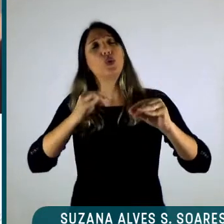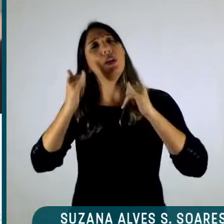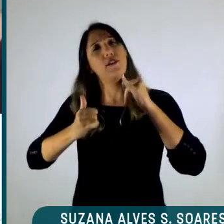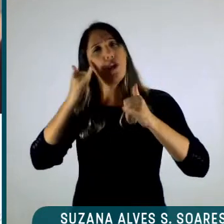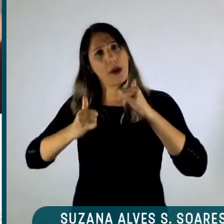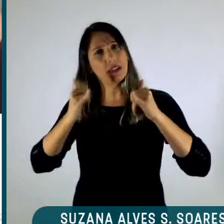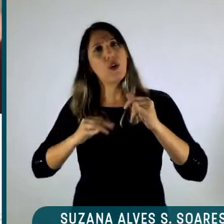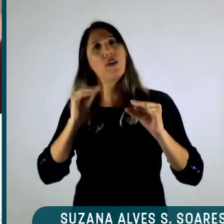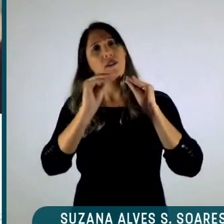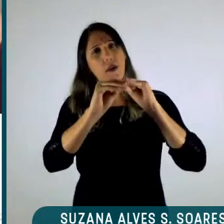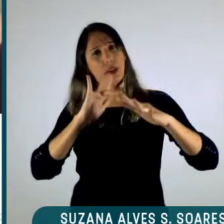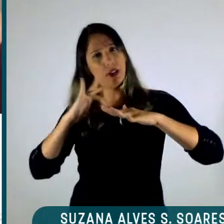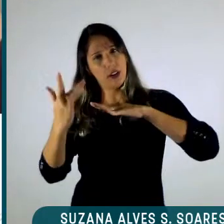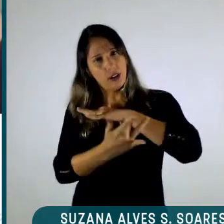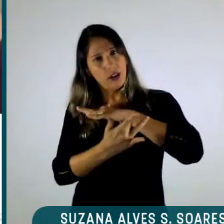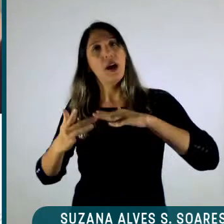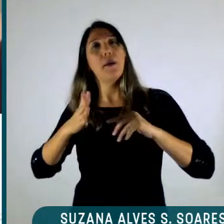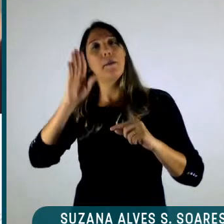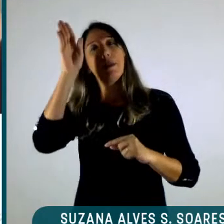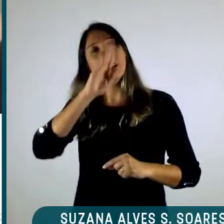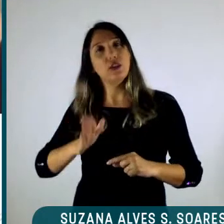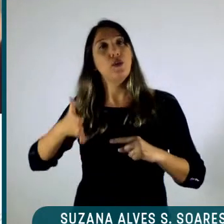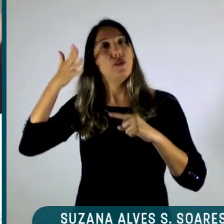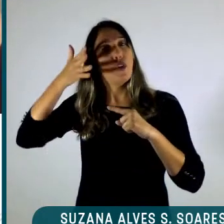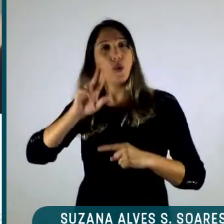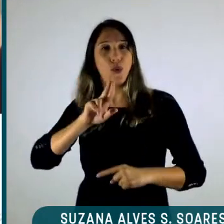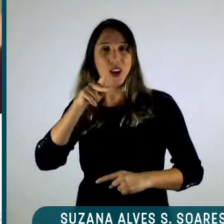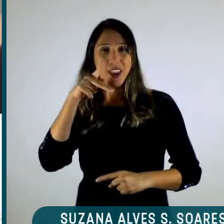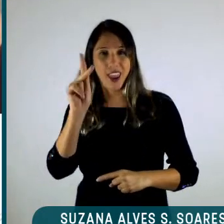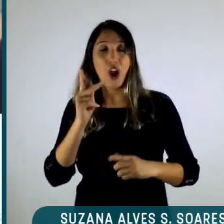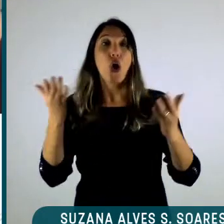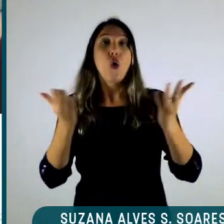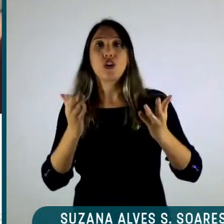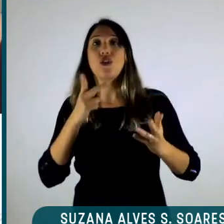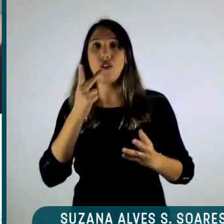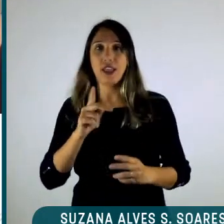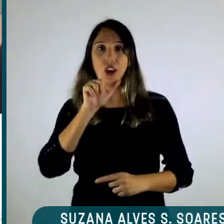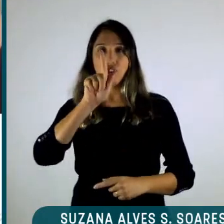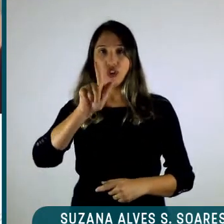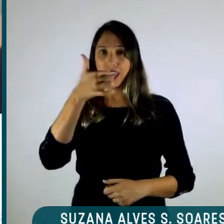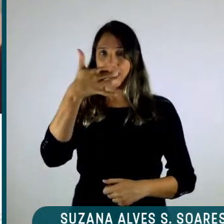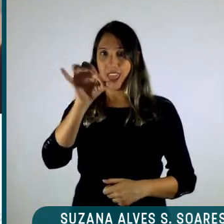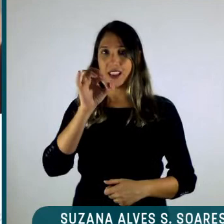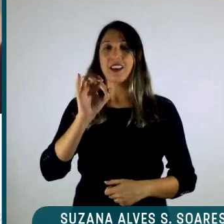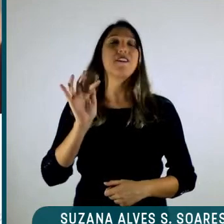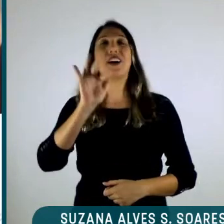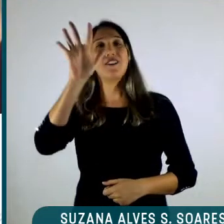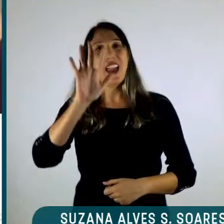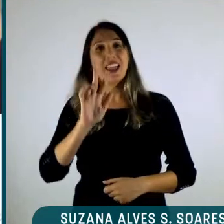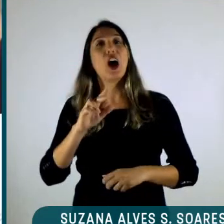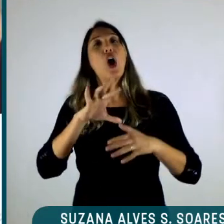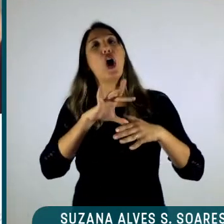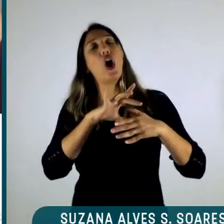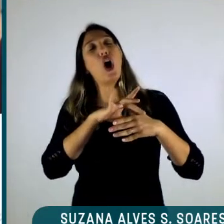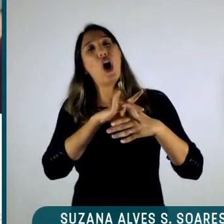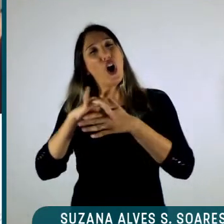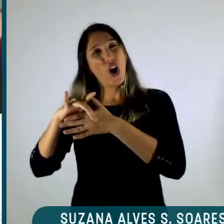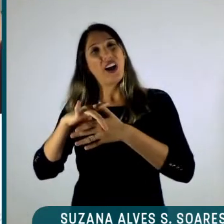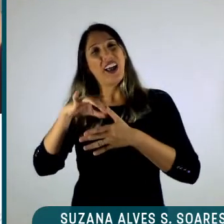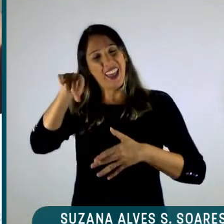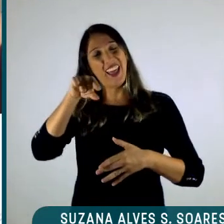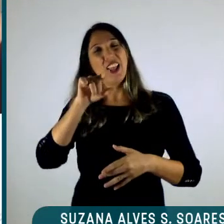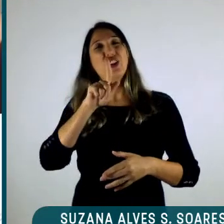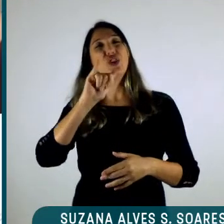All information will be further detailed in the social media of Brazil Forum UK. Today, I'd like to highlight the GTN coordinated by